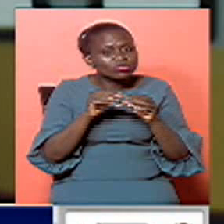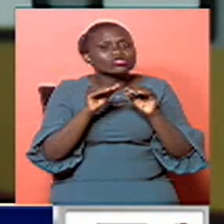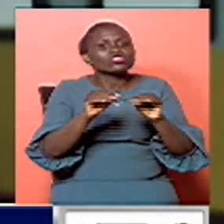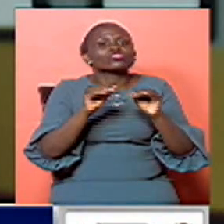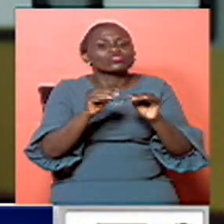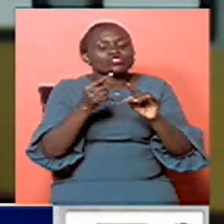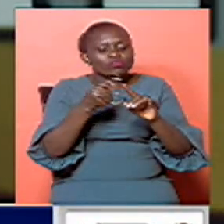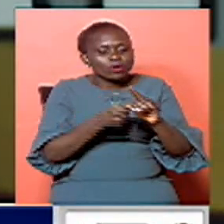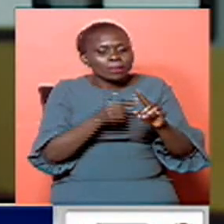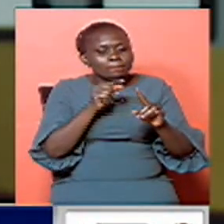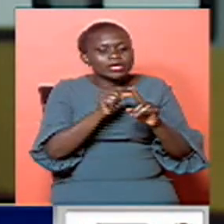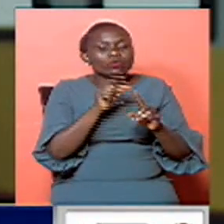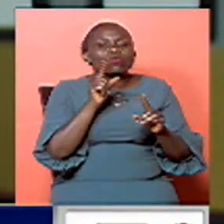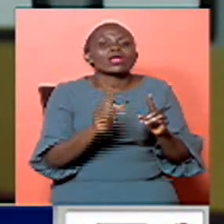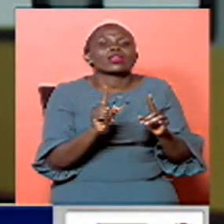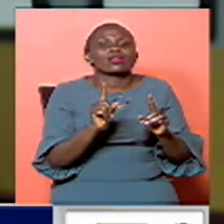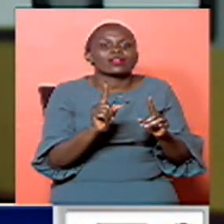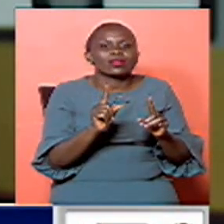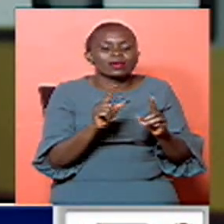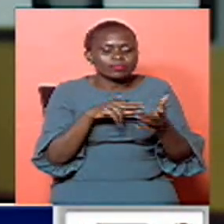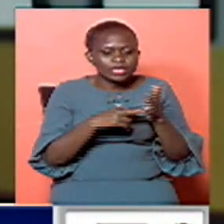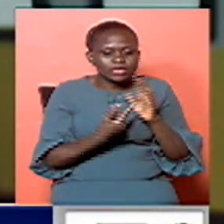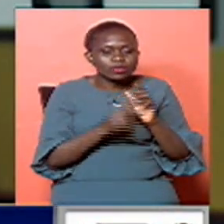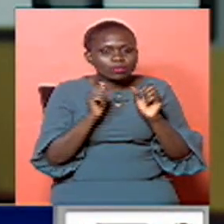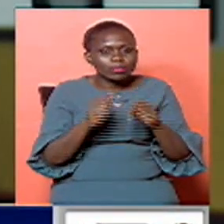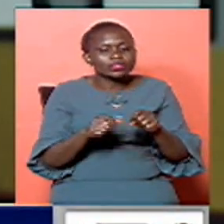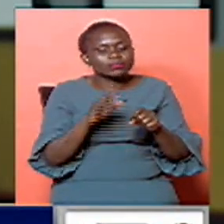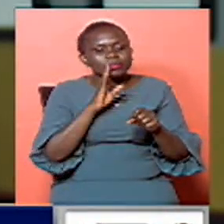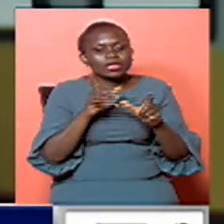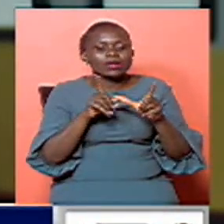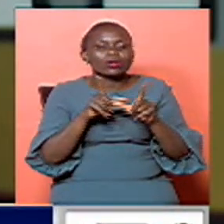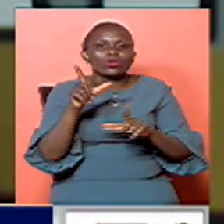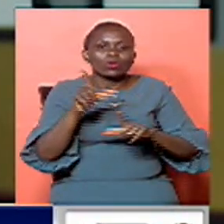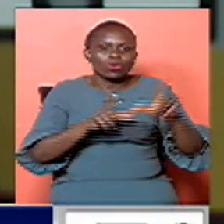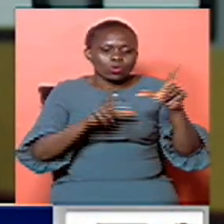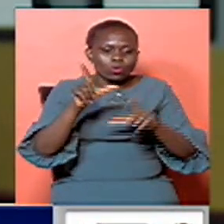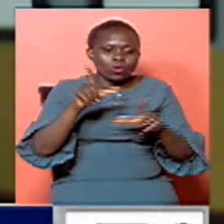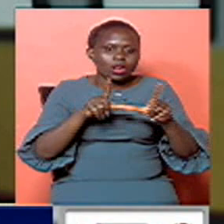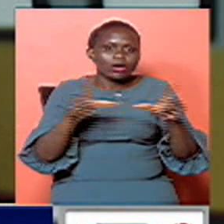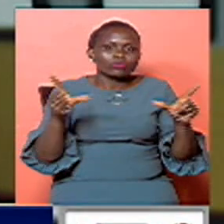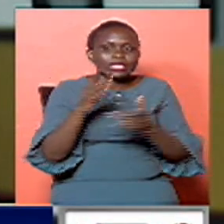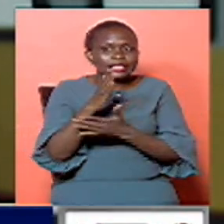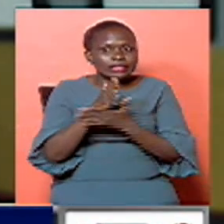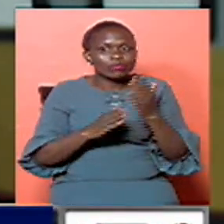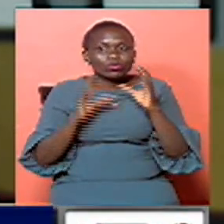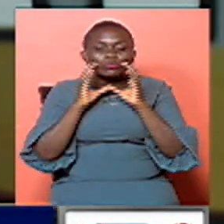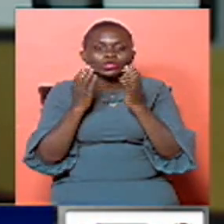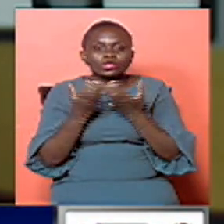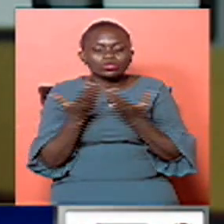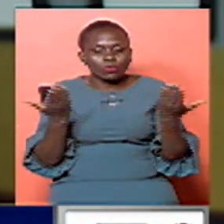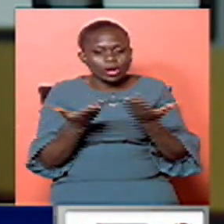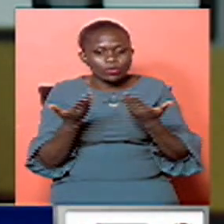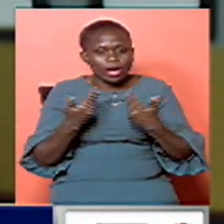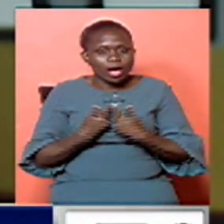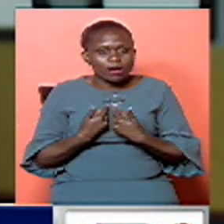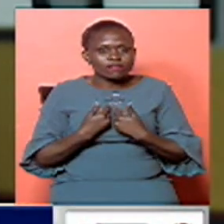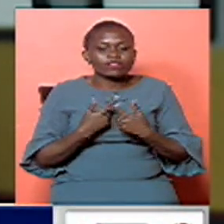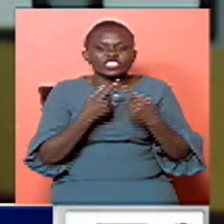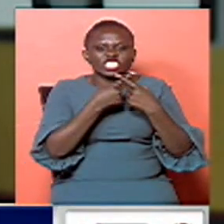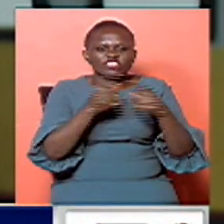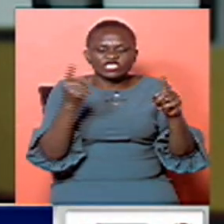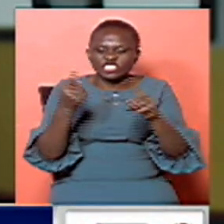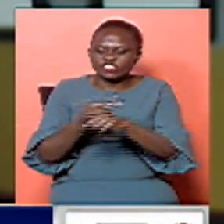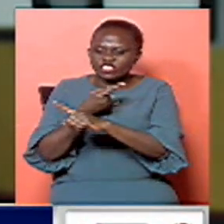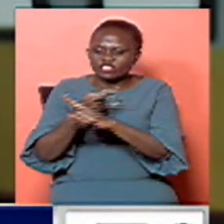you right from P1, and it has to be a local language, or even English in some communities where we have a